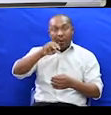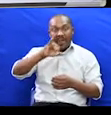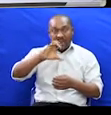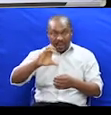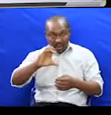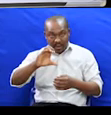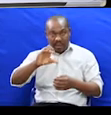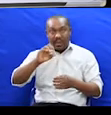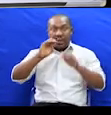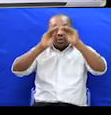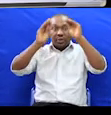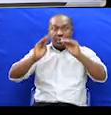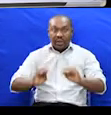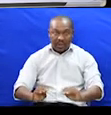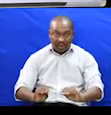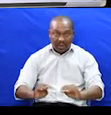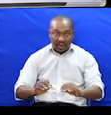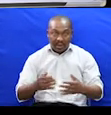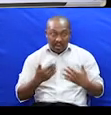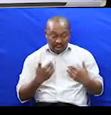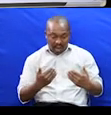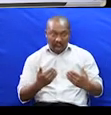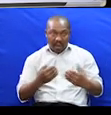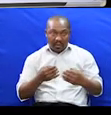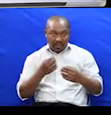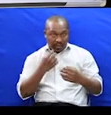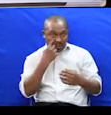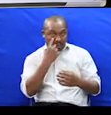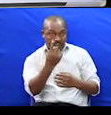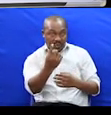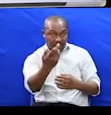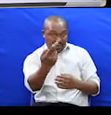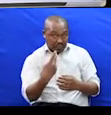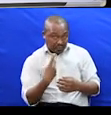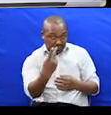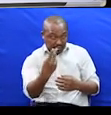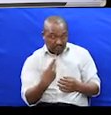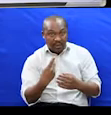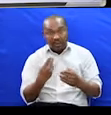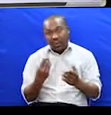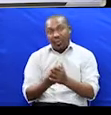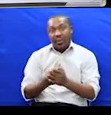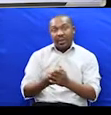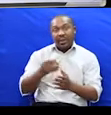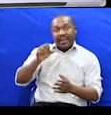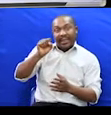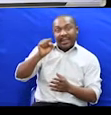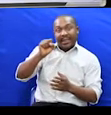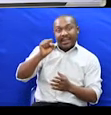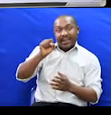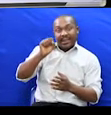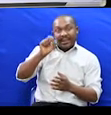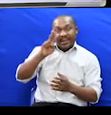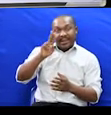we are going to see subatomic particles. Clear? Okay,